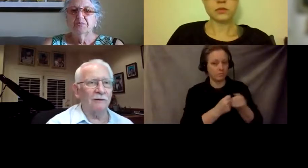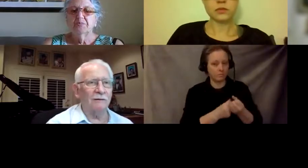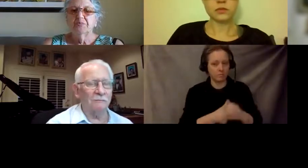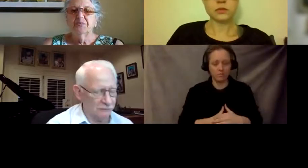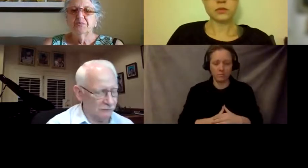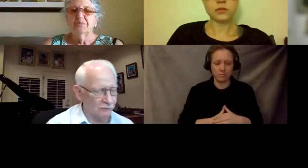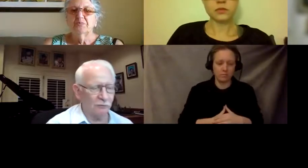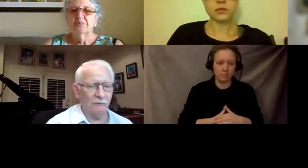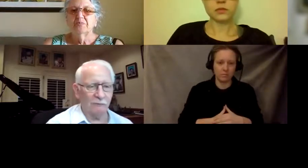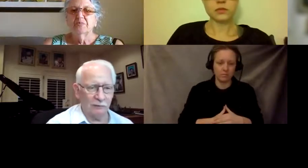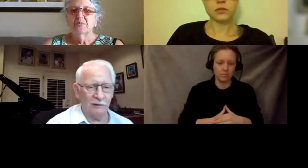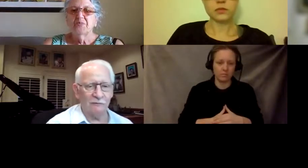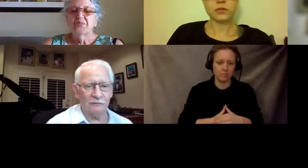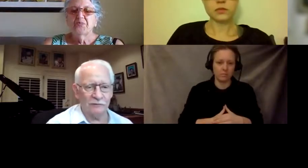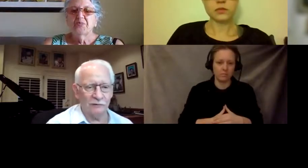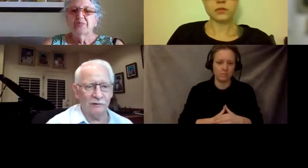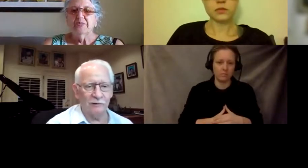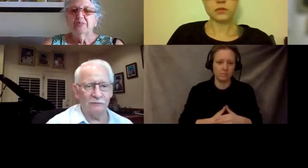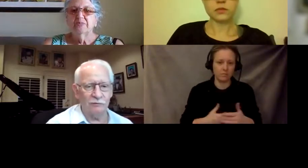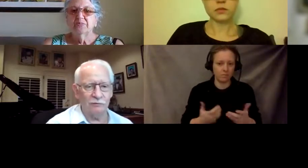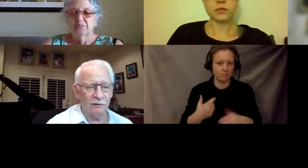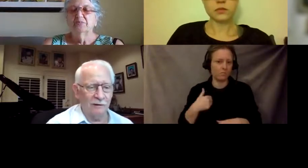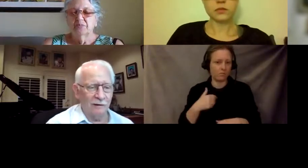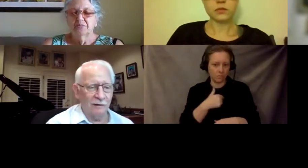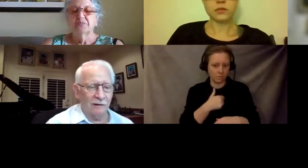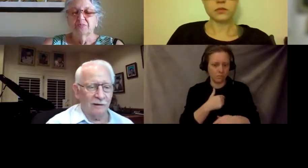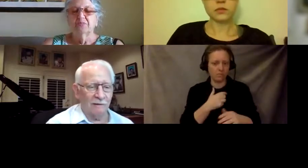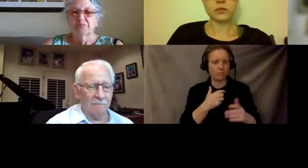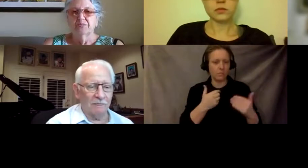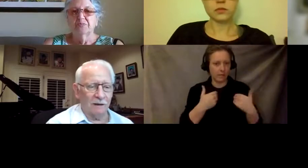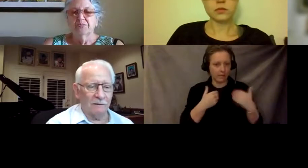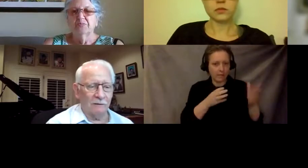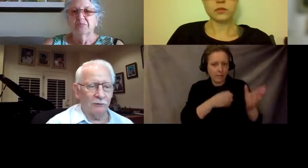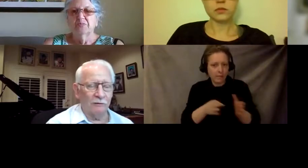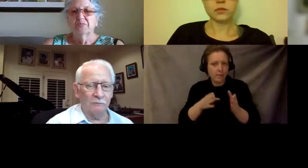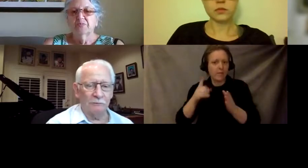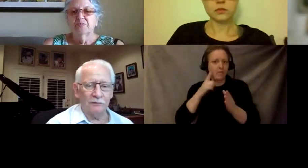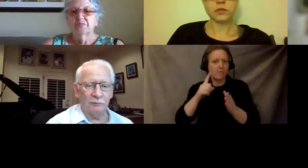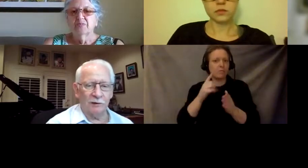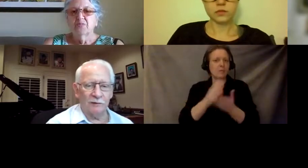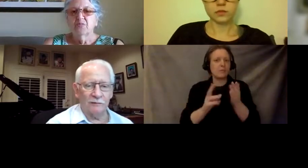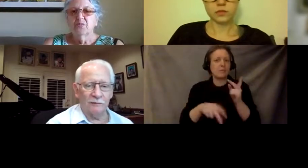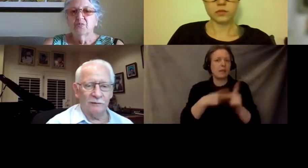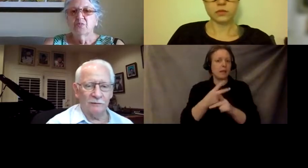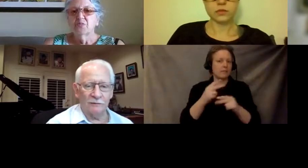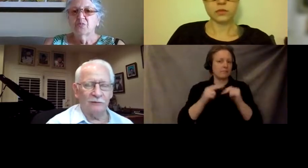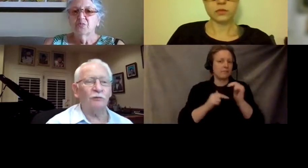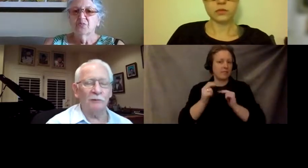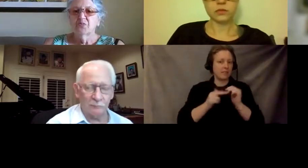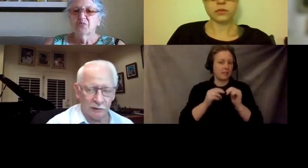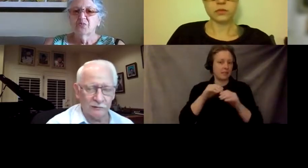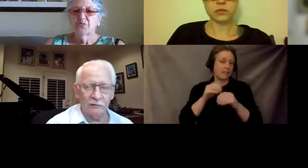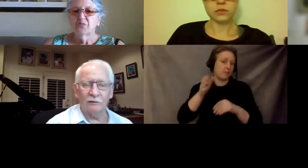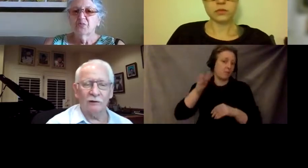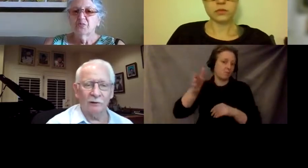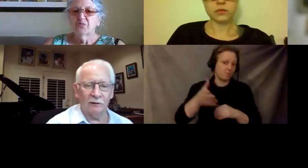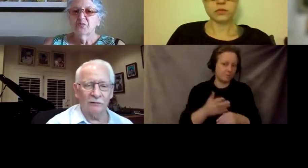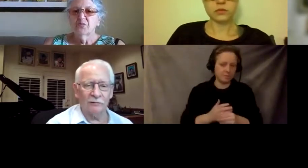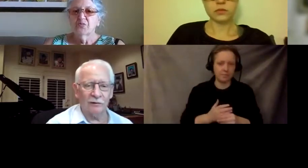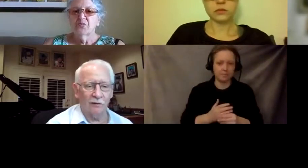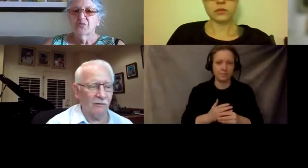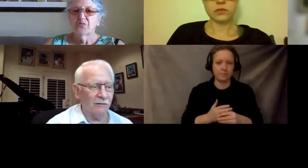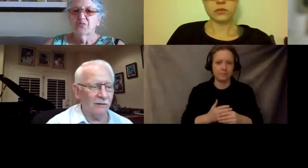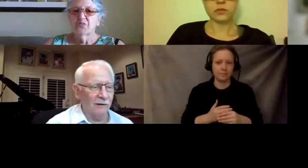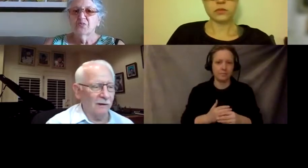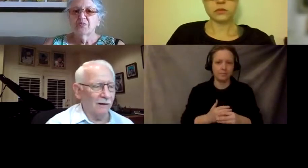planned some sort of a planned facility in the future. I wouldn't be surprised. This wouldn't be a surprise to you or anybody